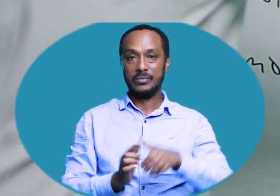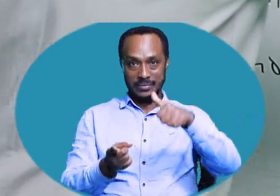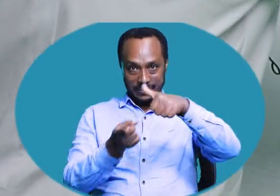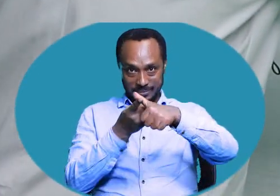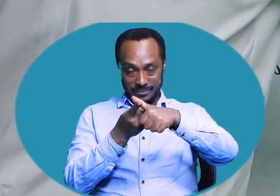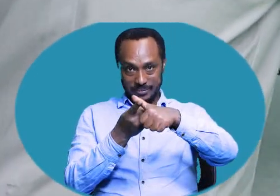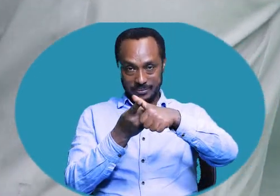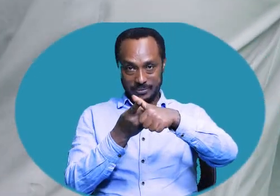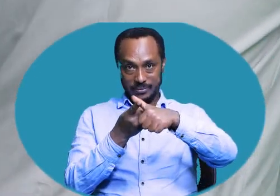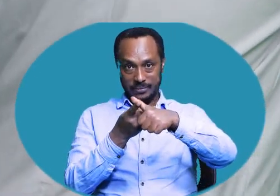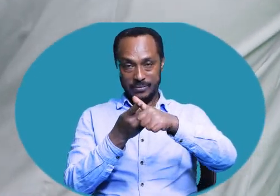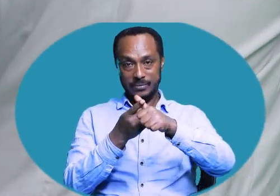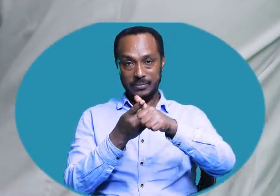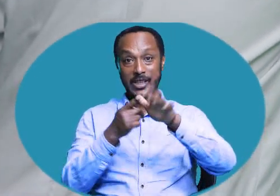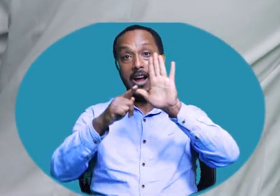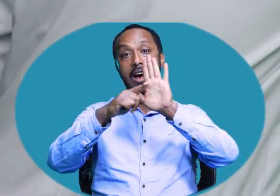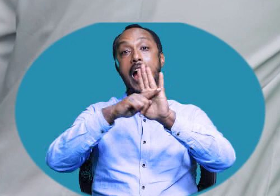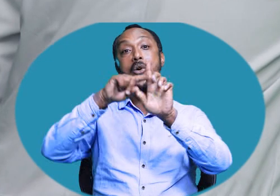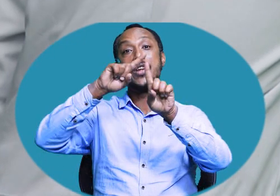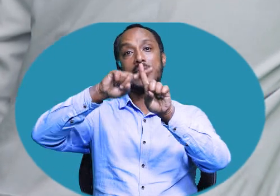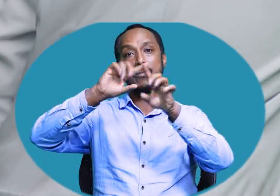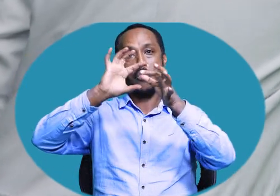1. Ionic bonding.